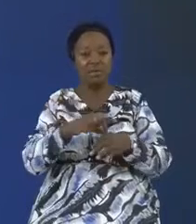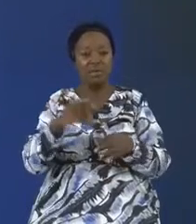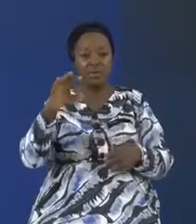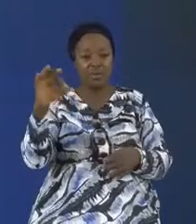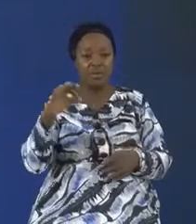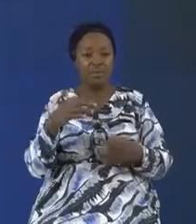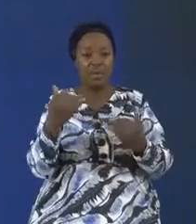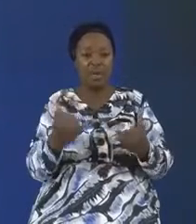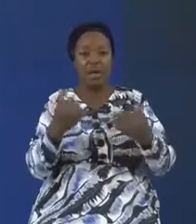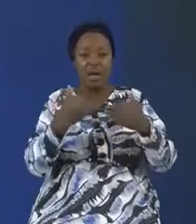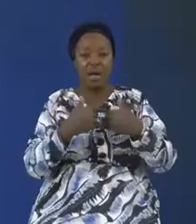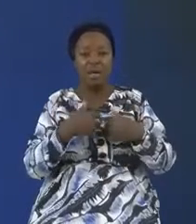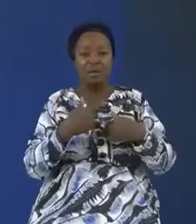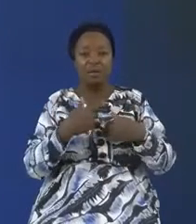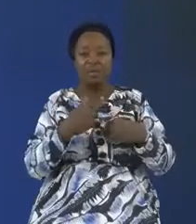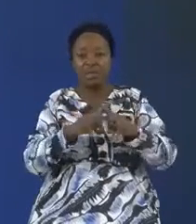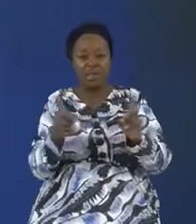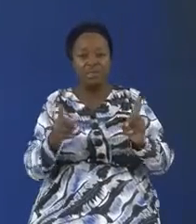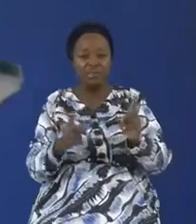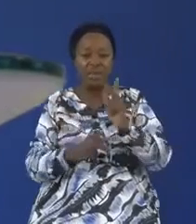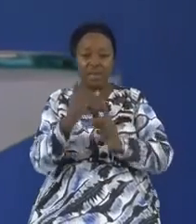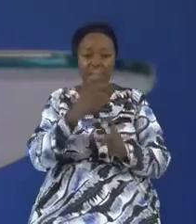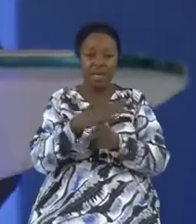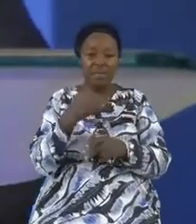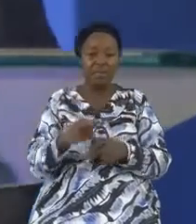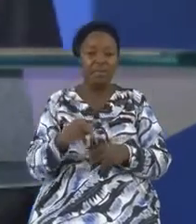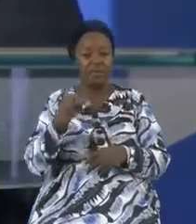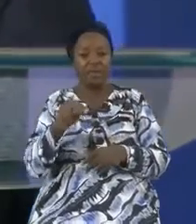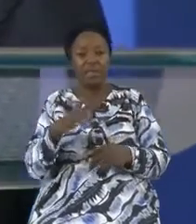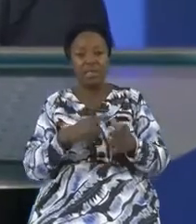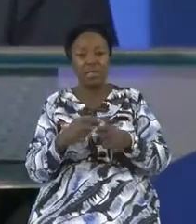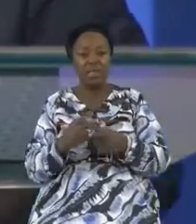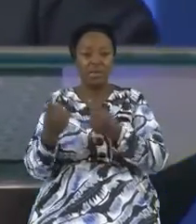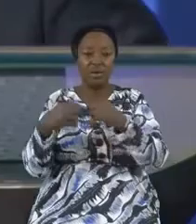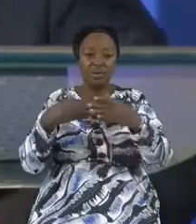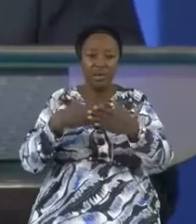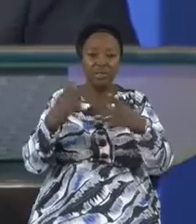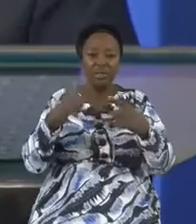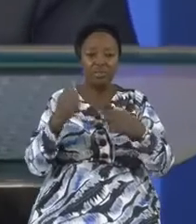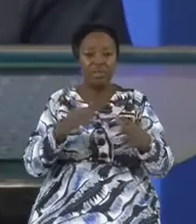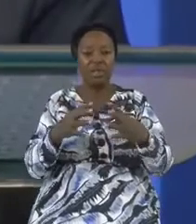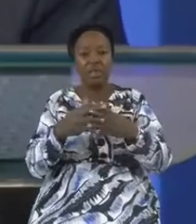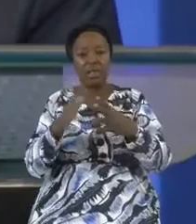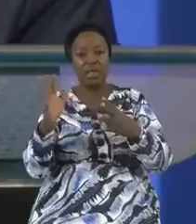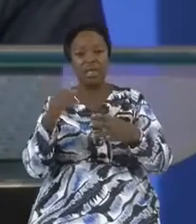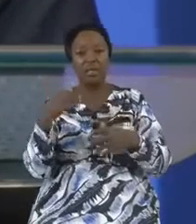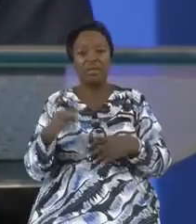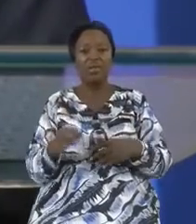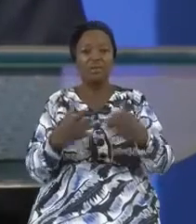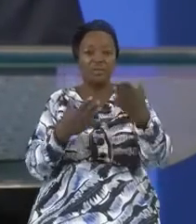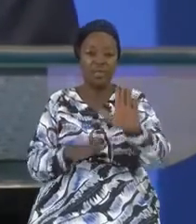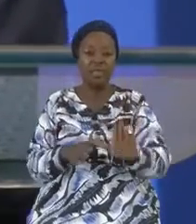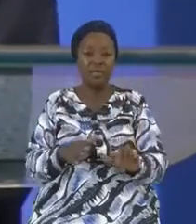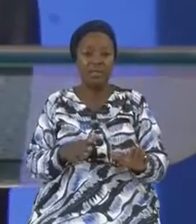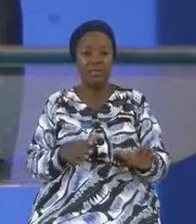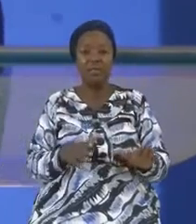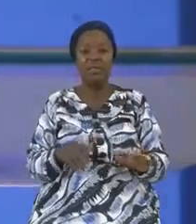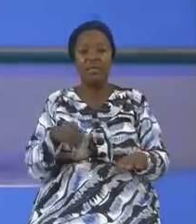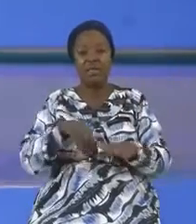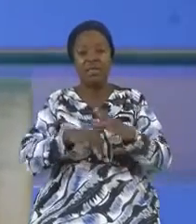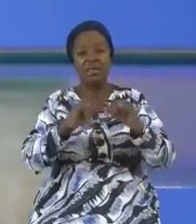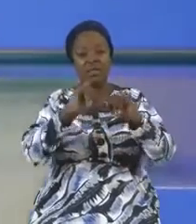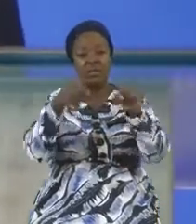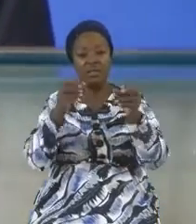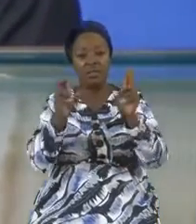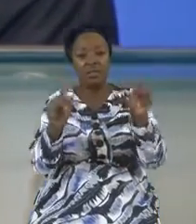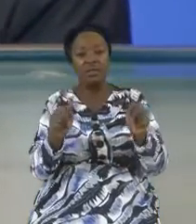manner of meat, and they draw near to the gates of death. John